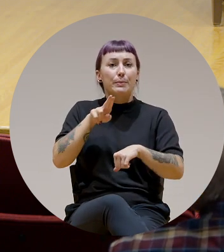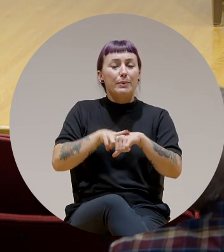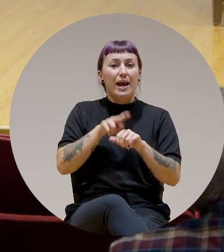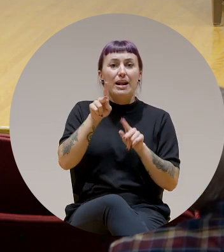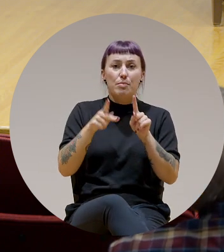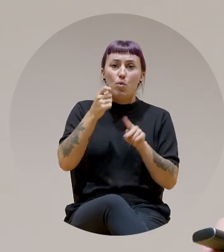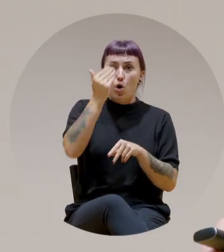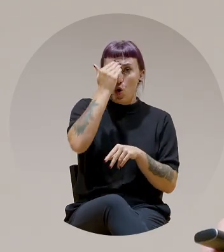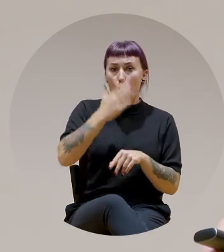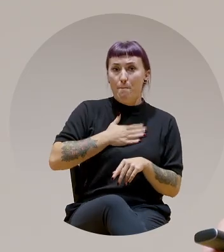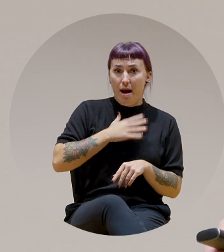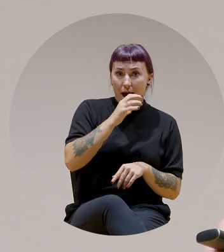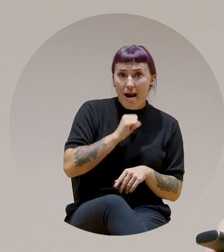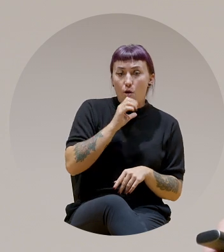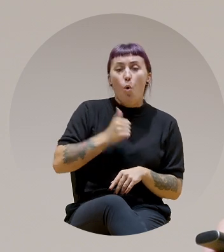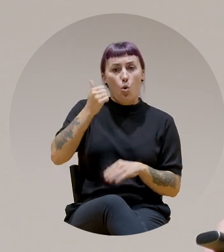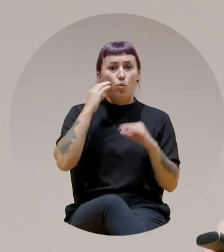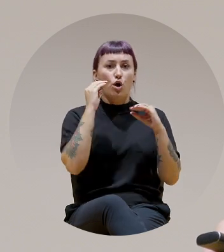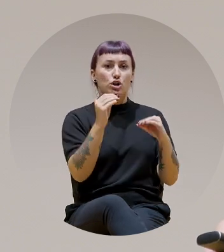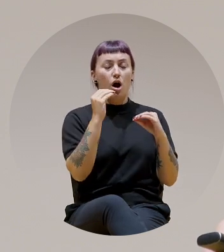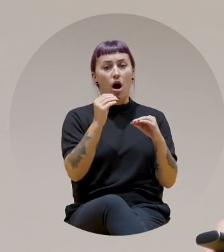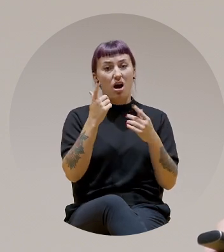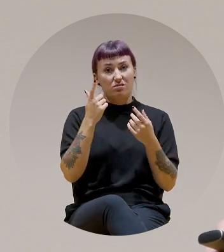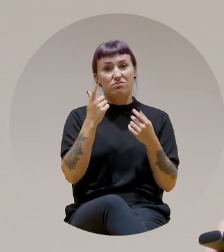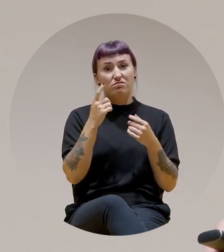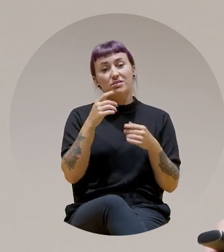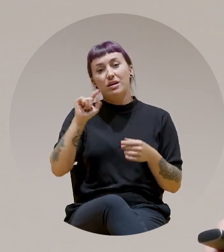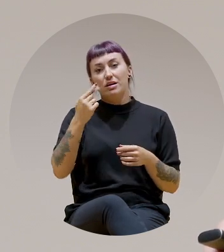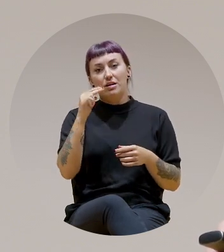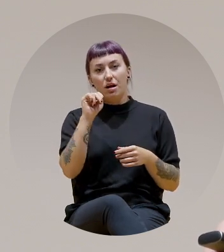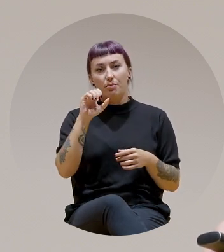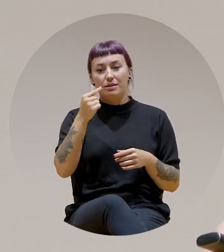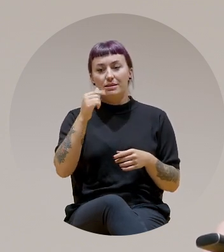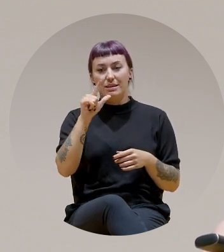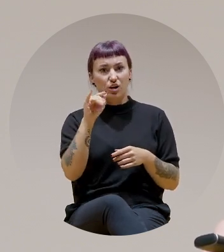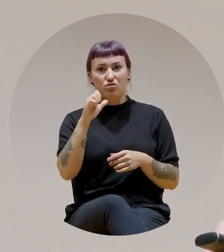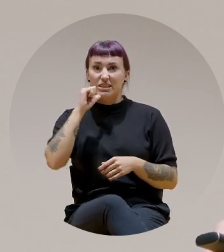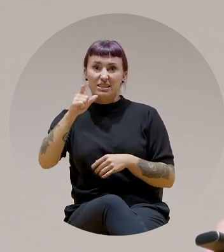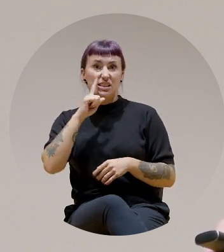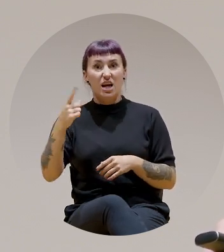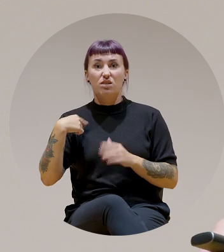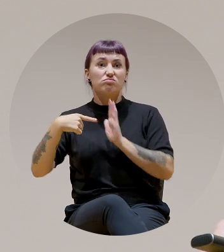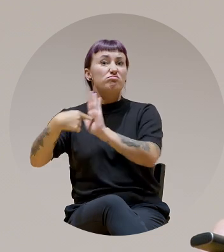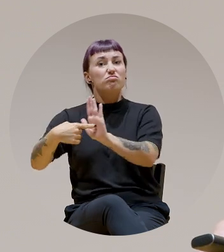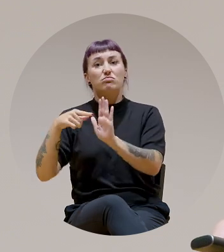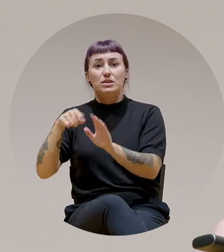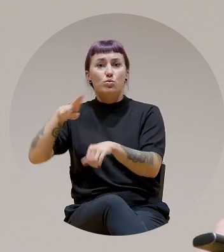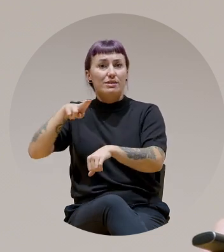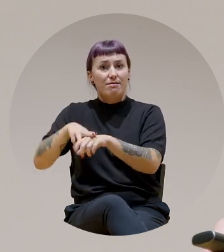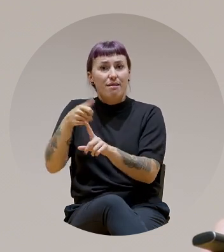Native people I know who are my age or older were taught to do that. Thomas Gilcrease never made much of the fact that he was Native. So we